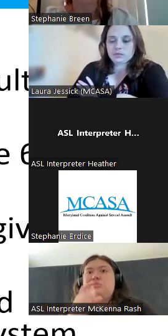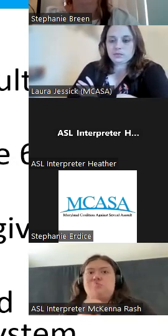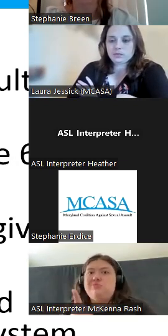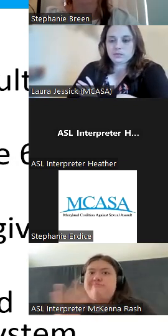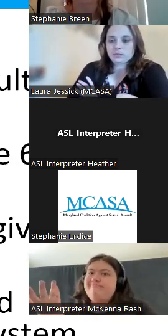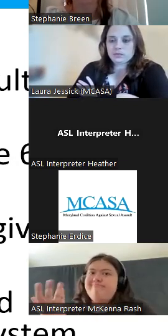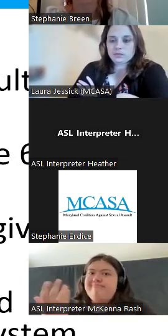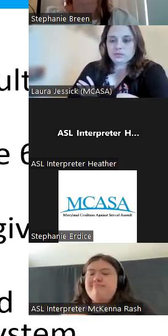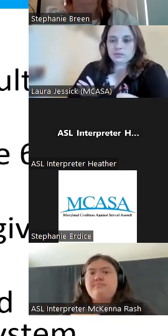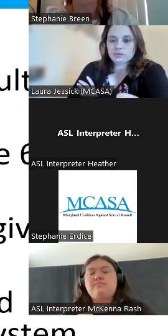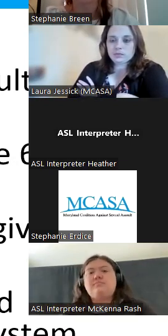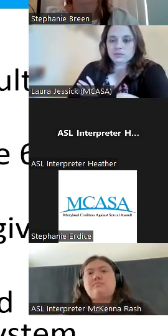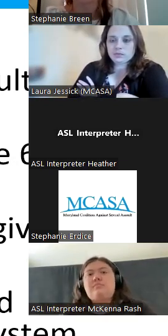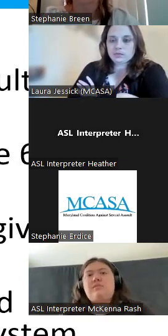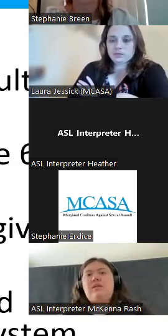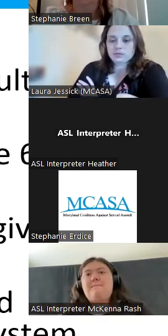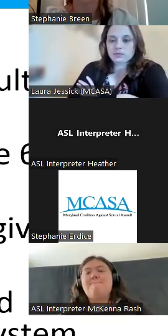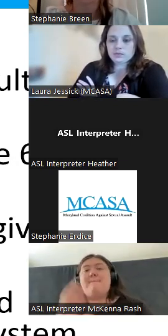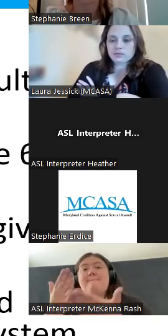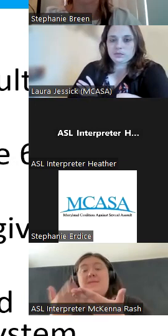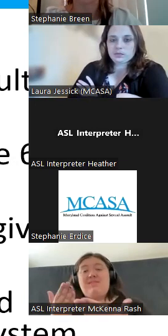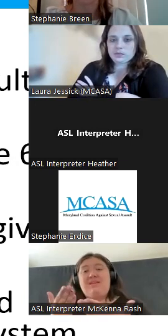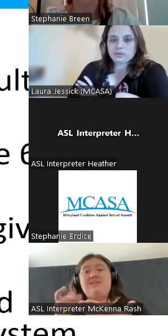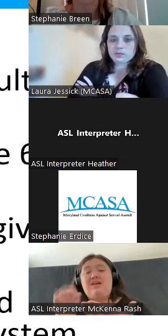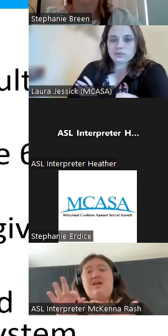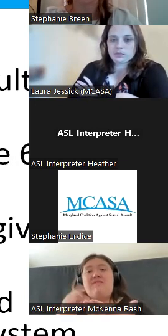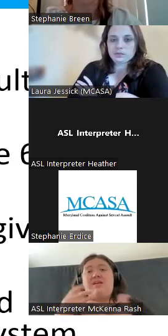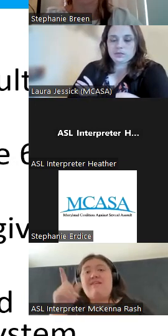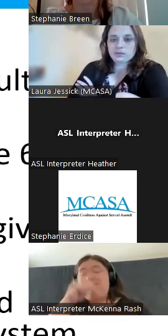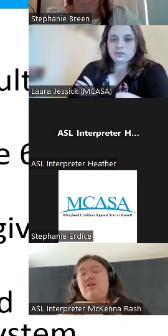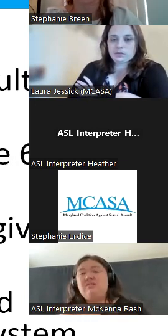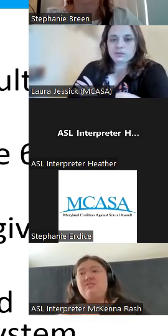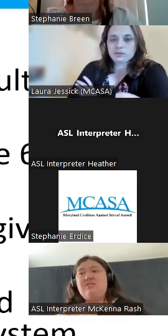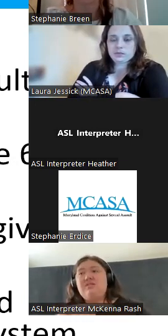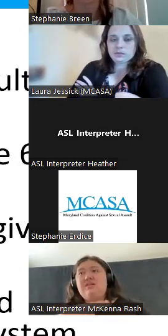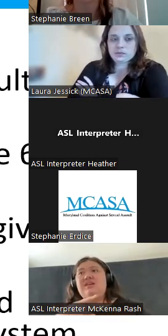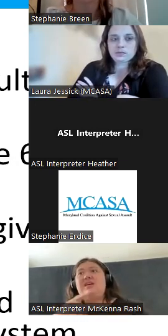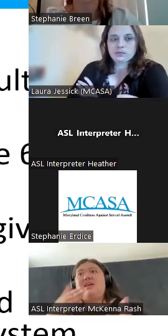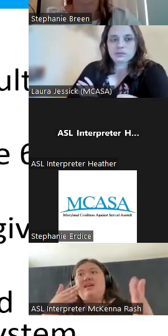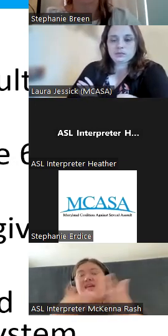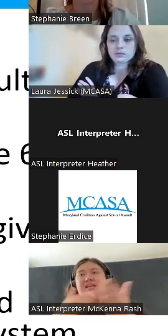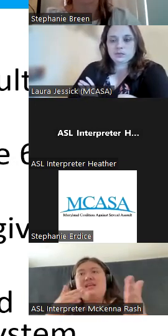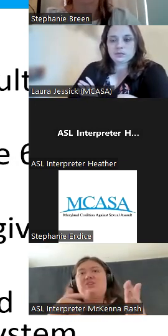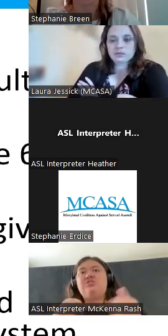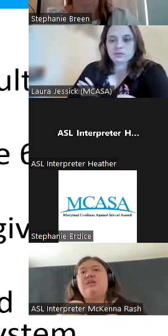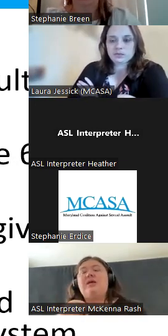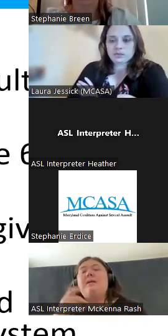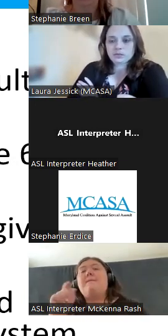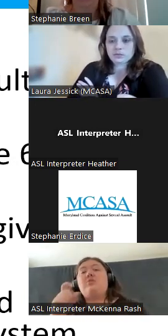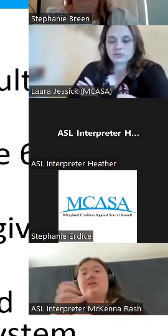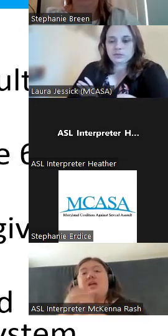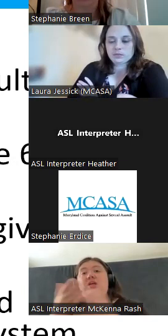So the evidence of a false allegation must be obtained through a